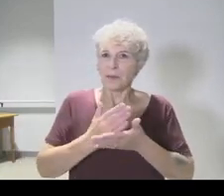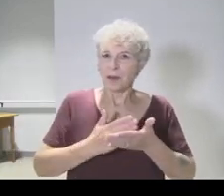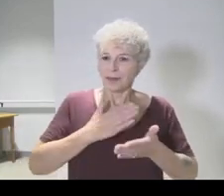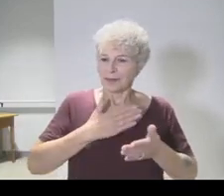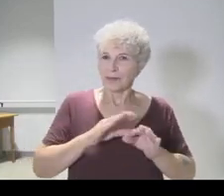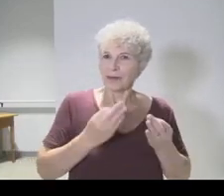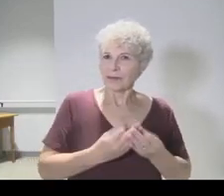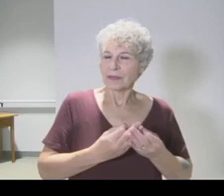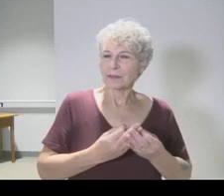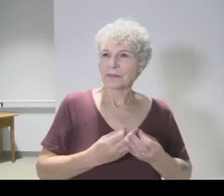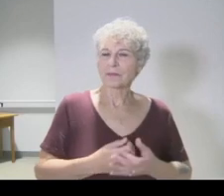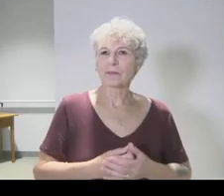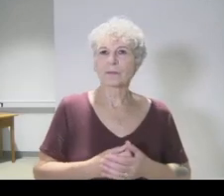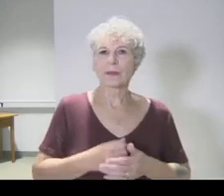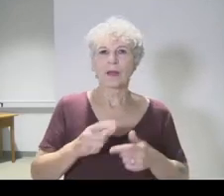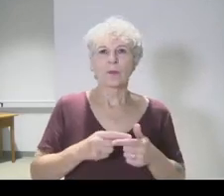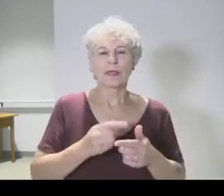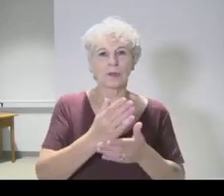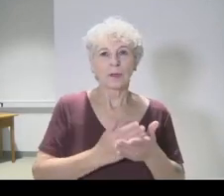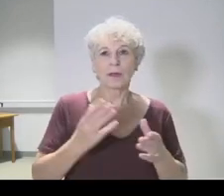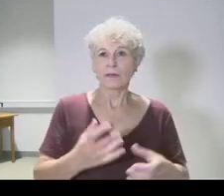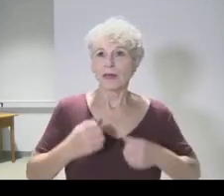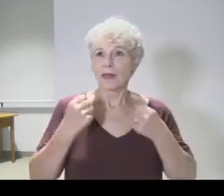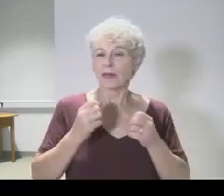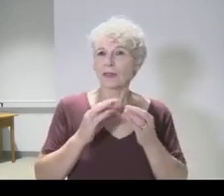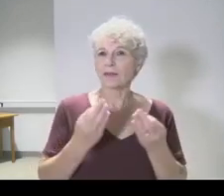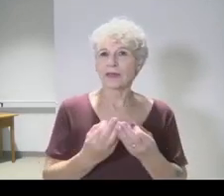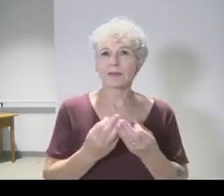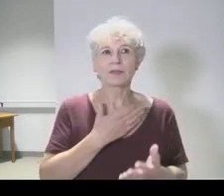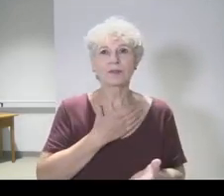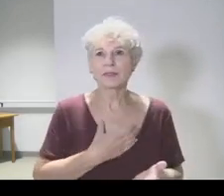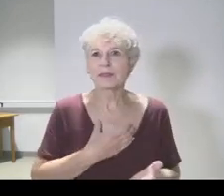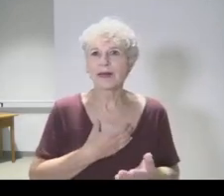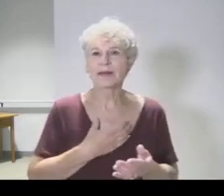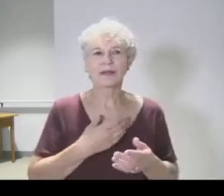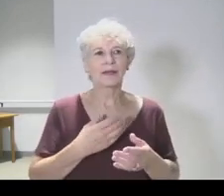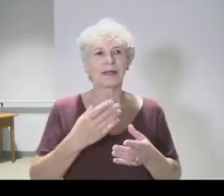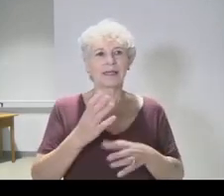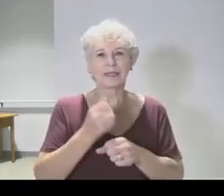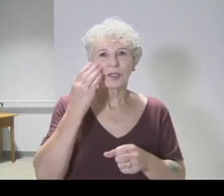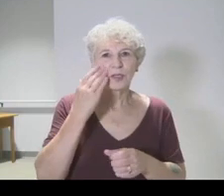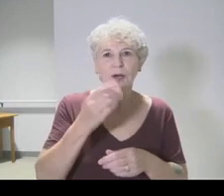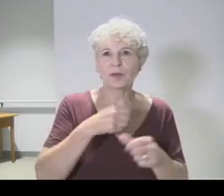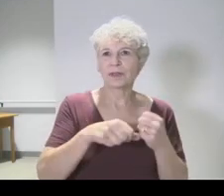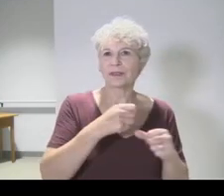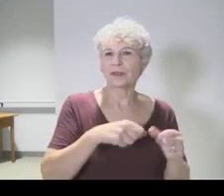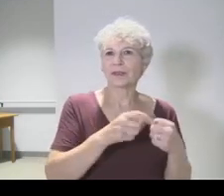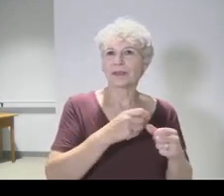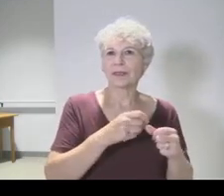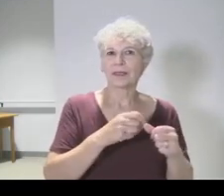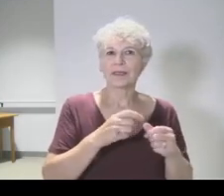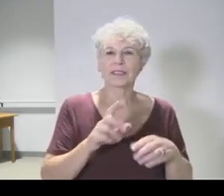time. And then when you're part of a healthy family, you desire to get to know one another and spend time together.